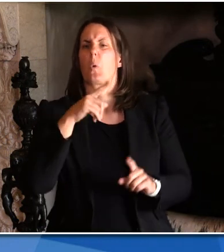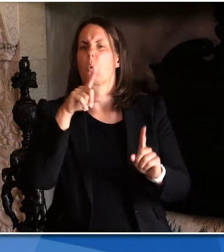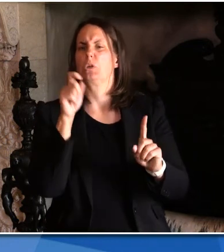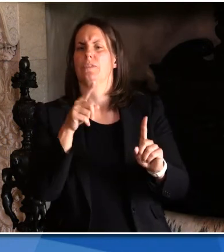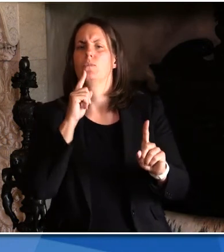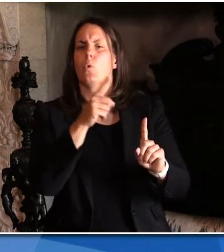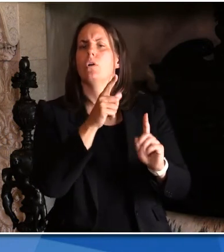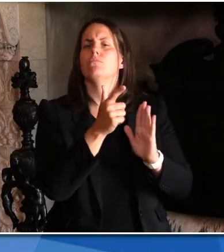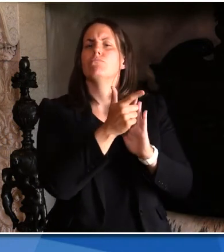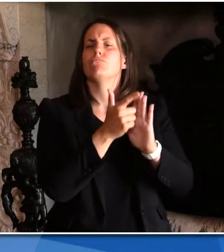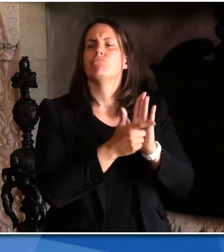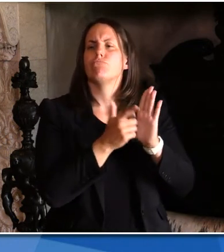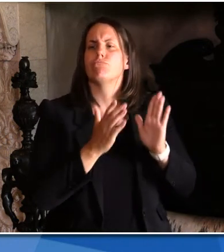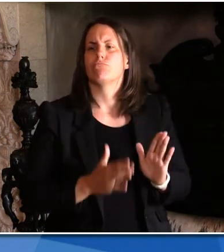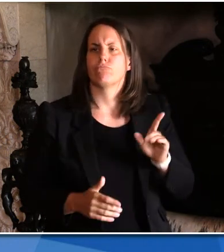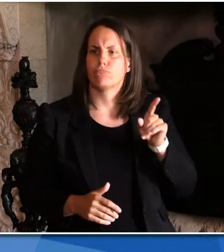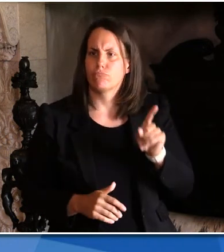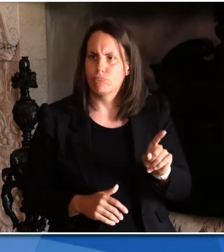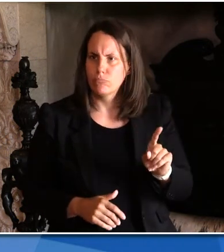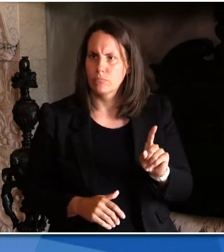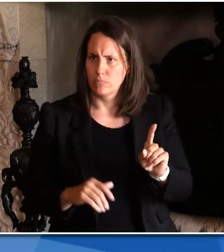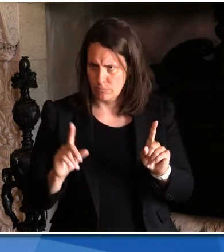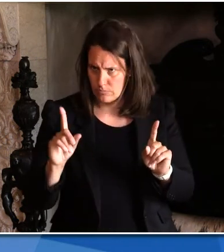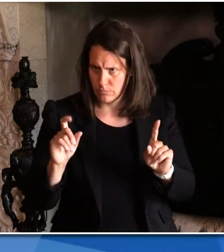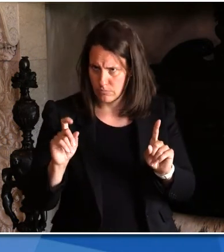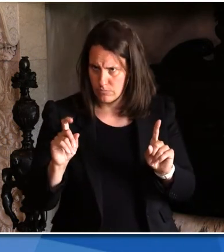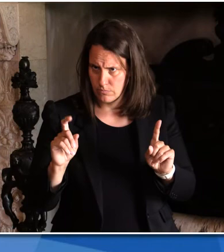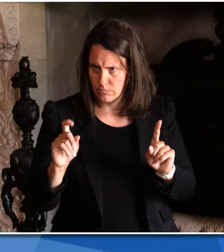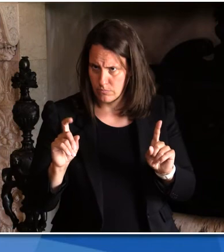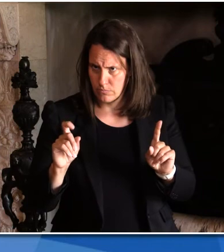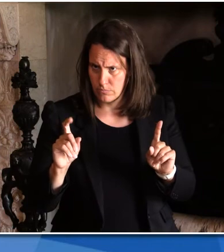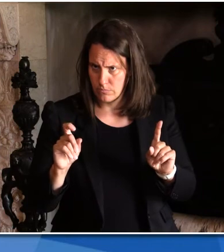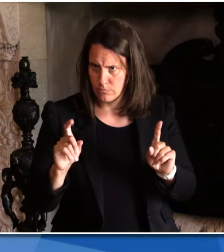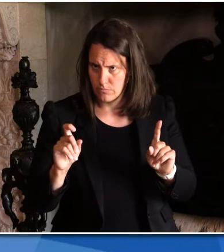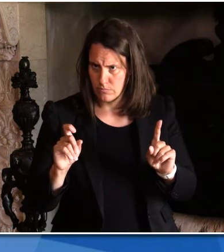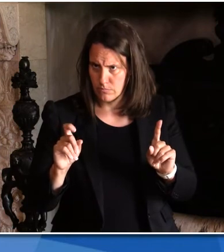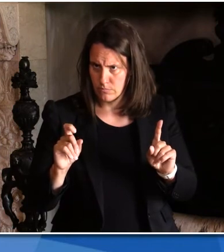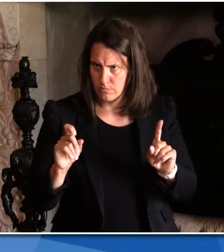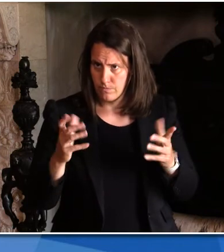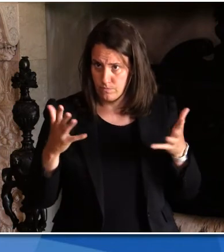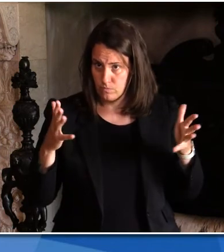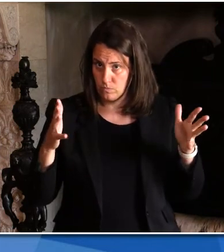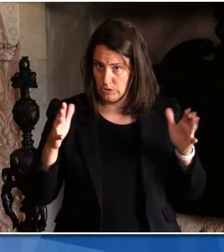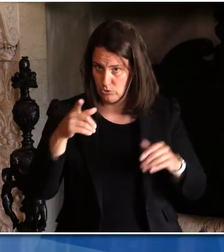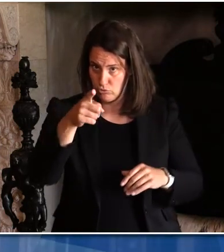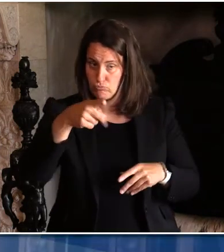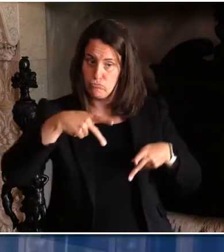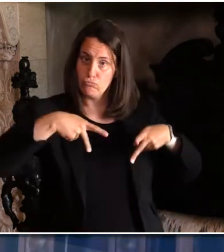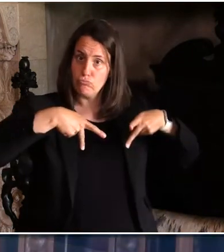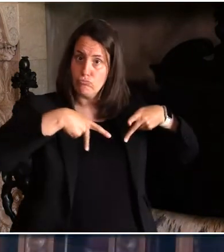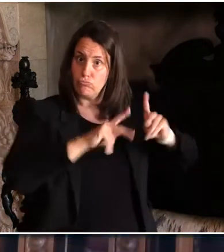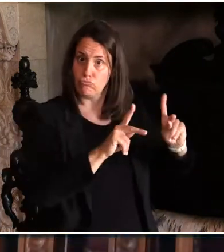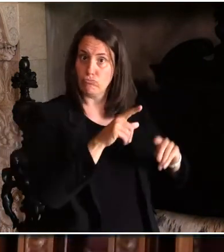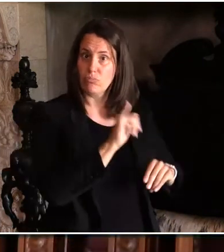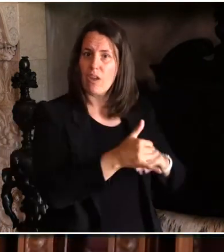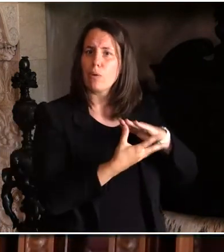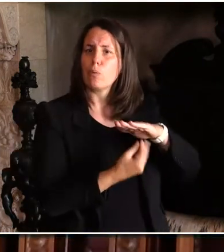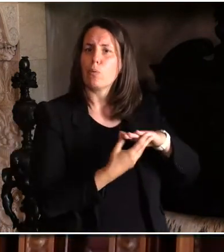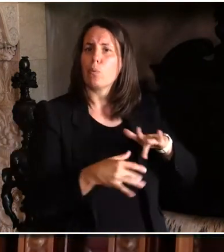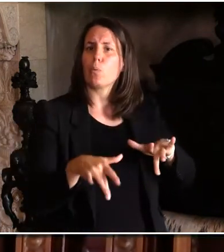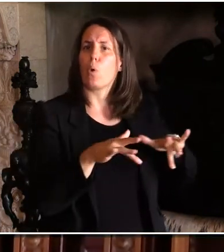Did you authorize the recording with GOP leaders and Governor Tony Evers? As the governor